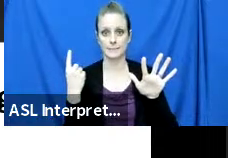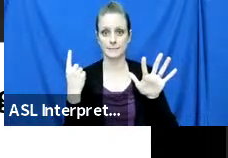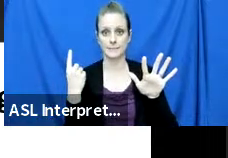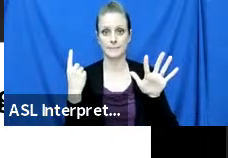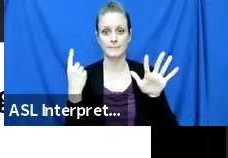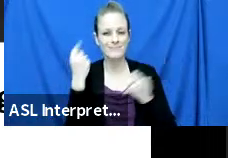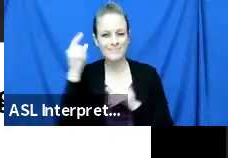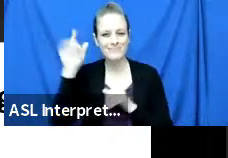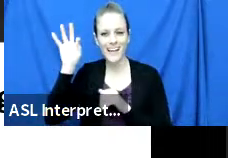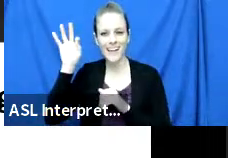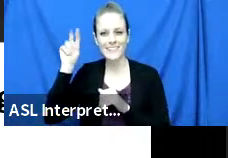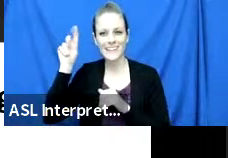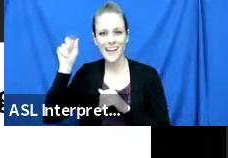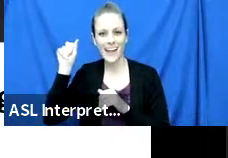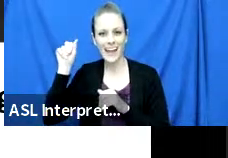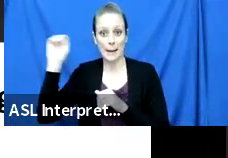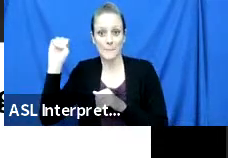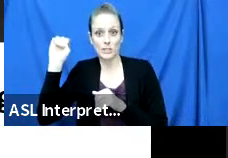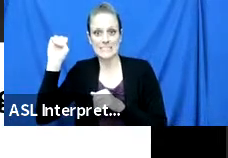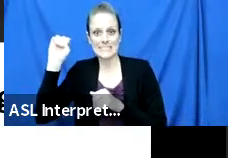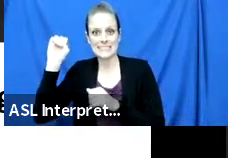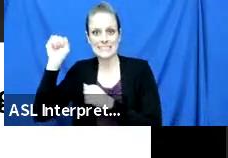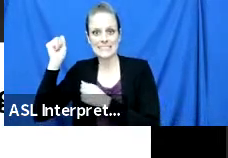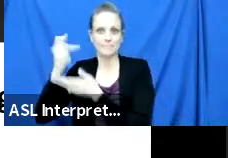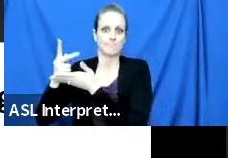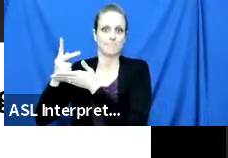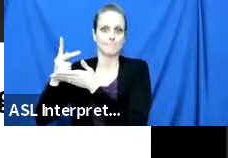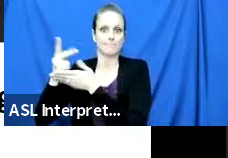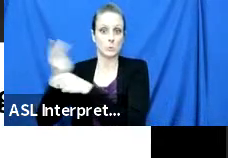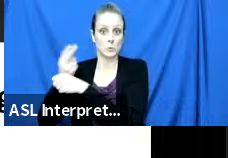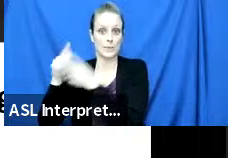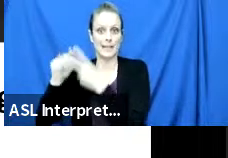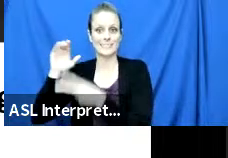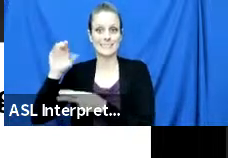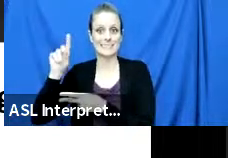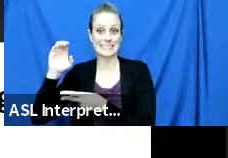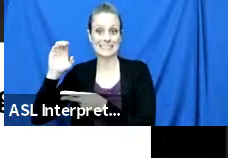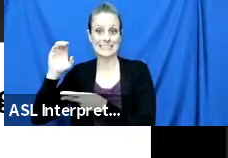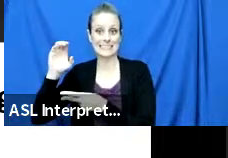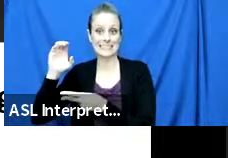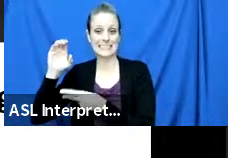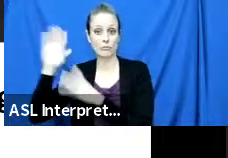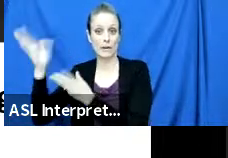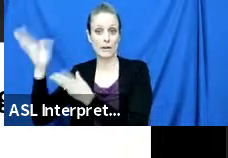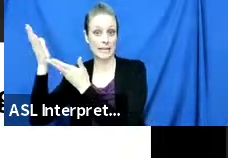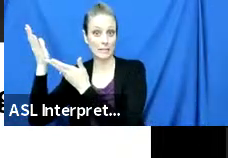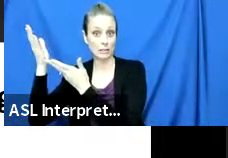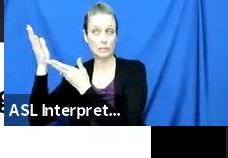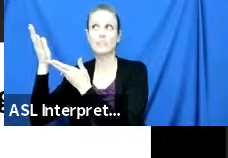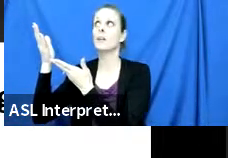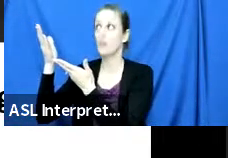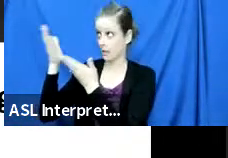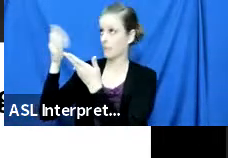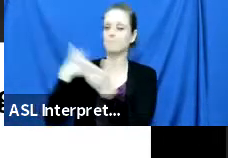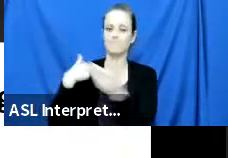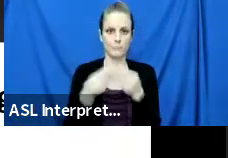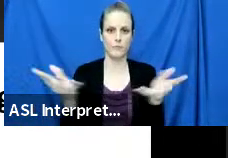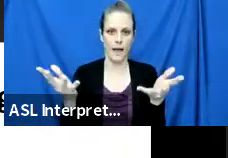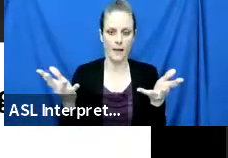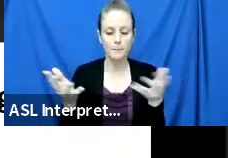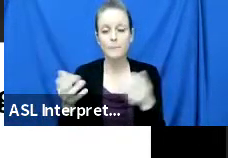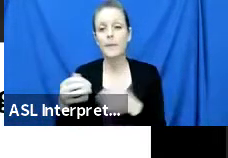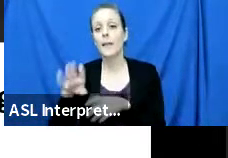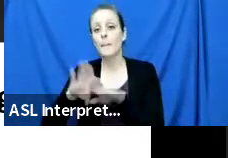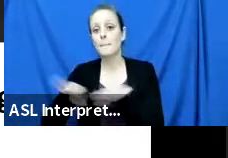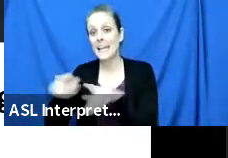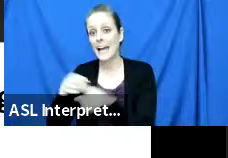FDA's emergency use authorization and the CDC's recommendation. The pediatric dose is 1/3 of